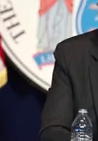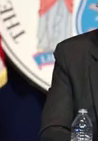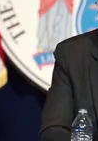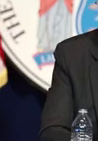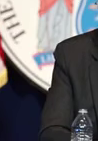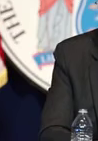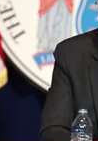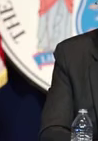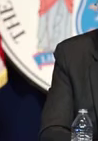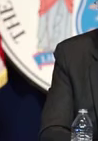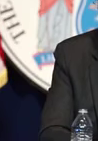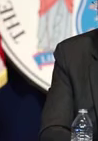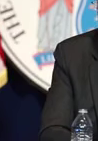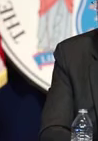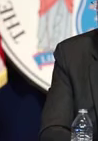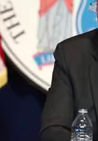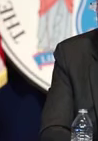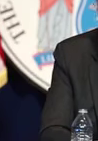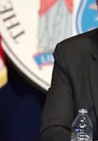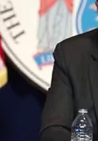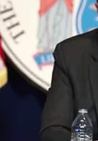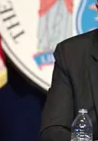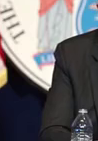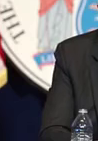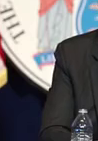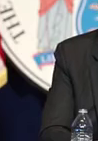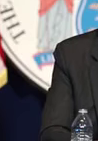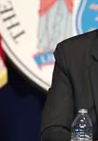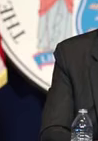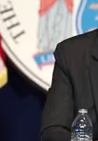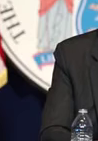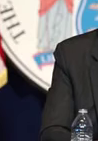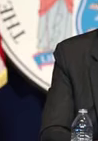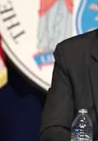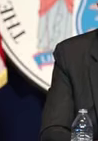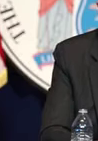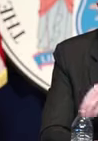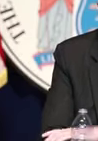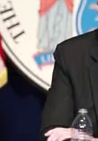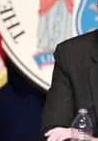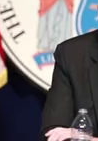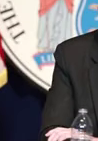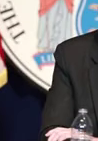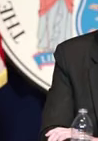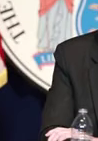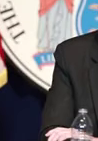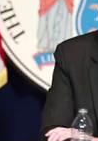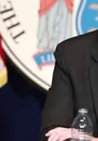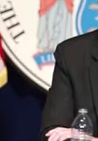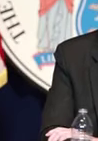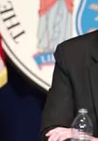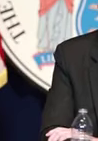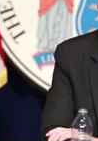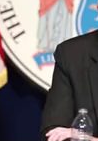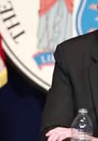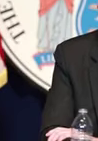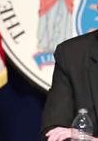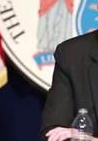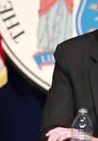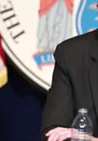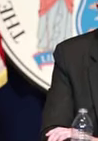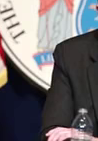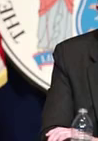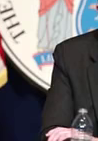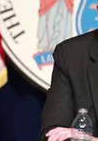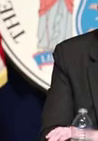support, cooperation, and the leadership of the legislature. It means a lot, particularly in a crisis like this. And secondly, they're passing